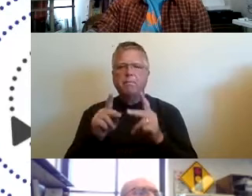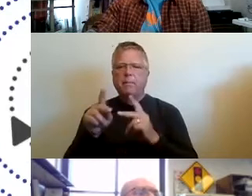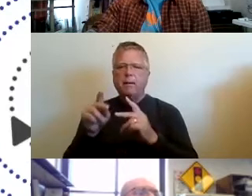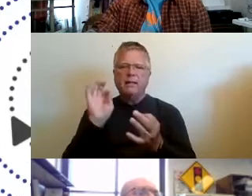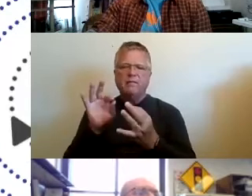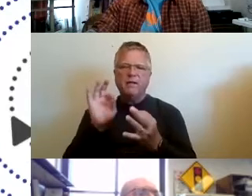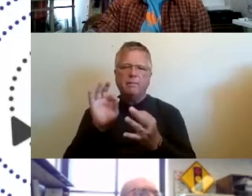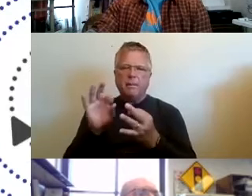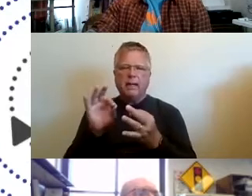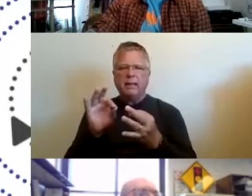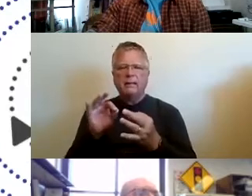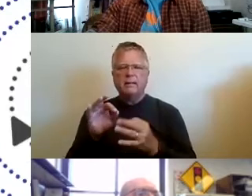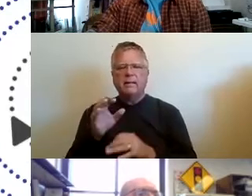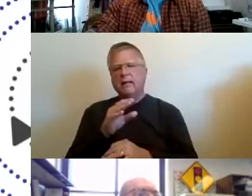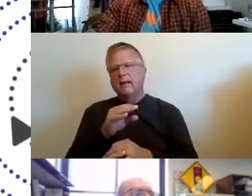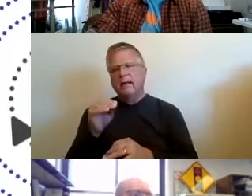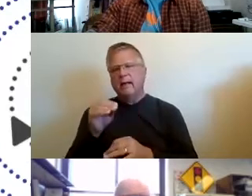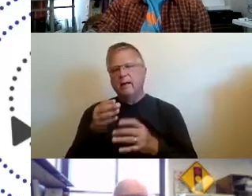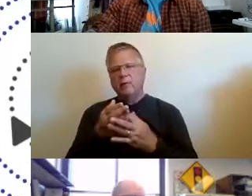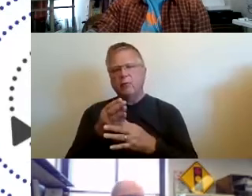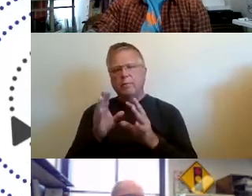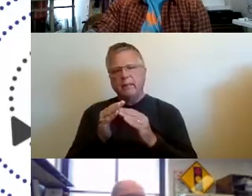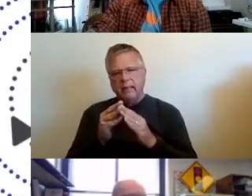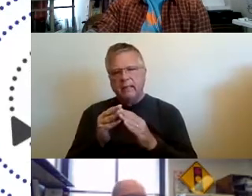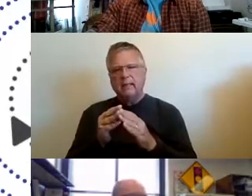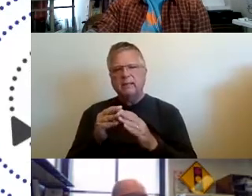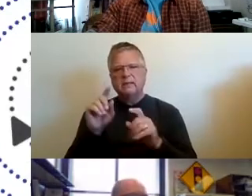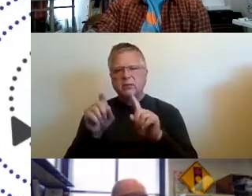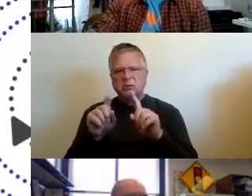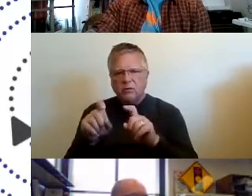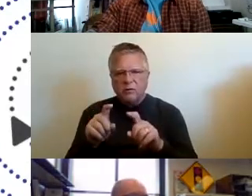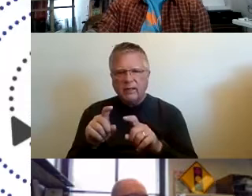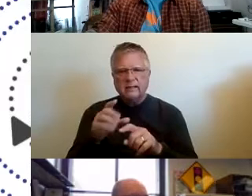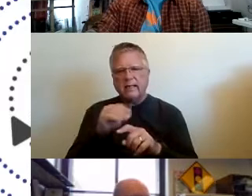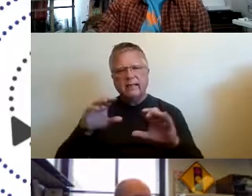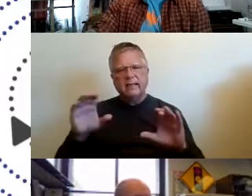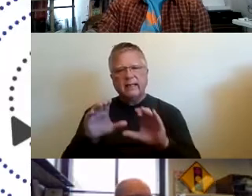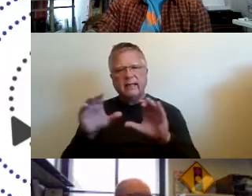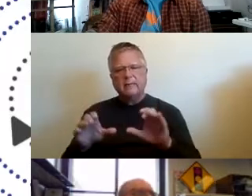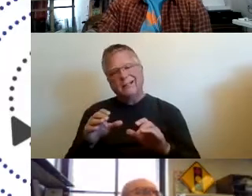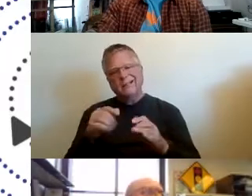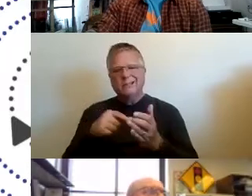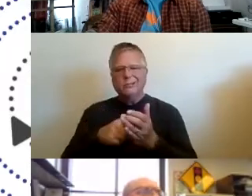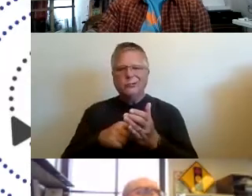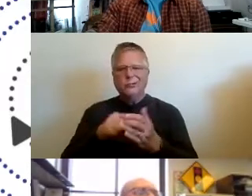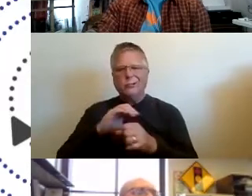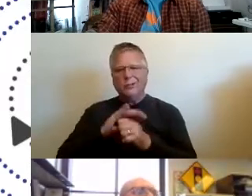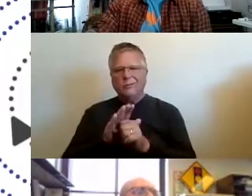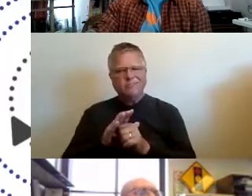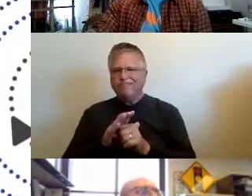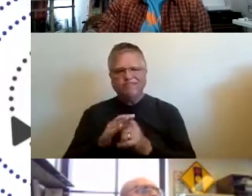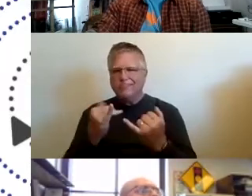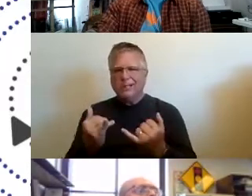analysis alternatives via meeting, surveys, and website engagement. Due to COVID, it's not possible for us at this moment to